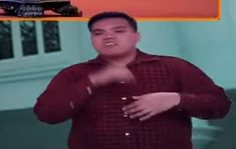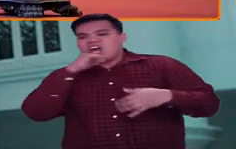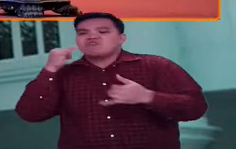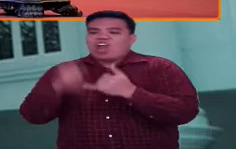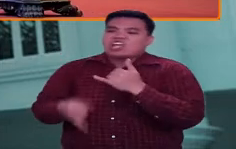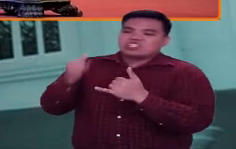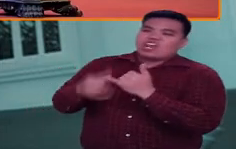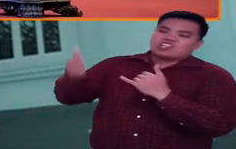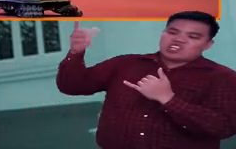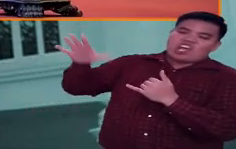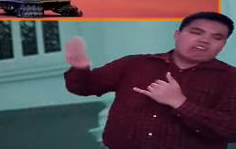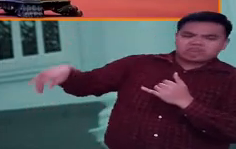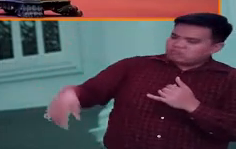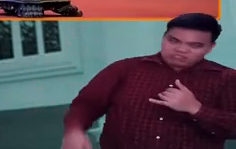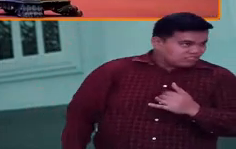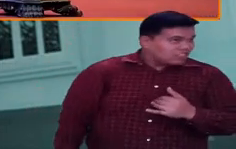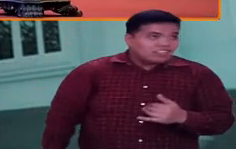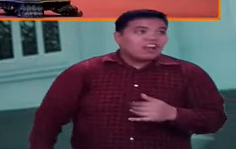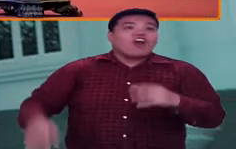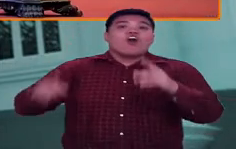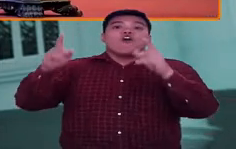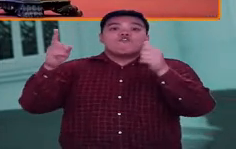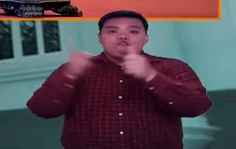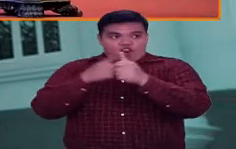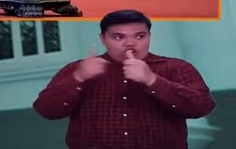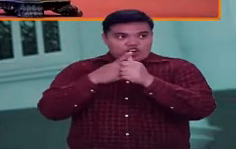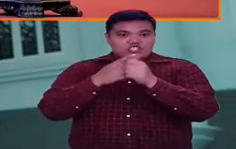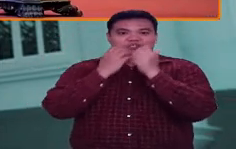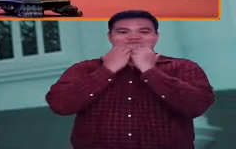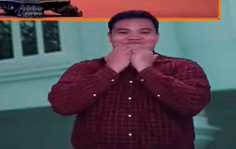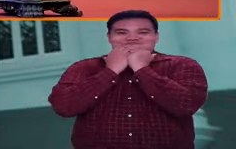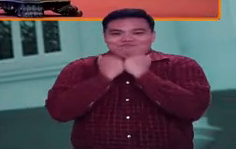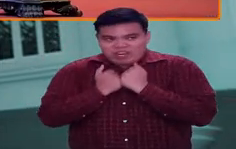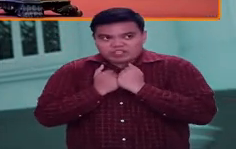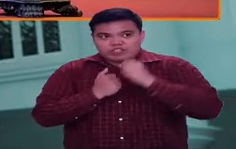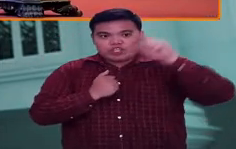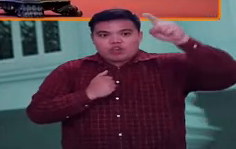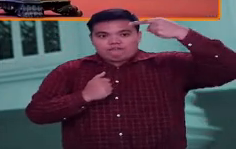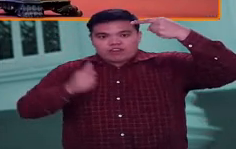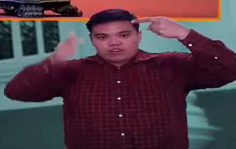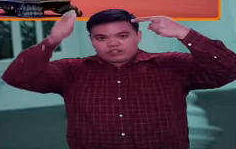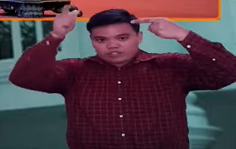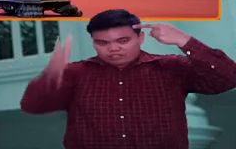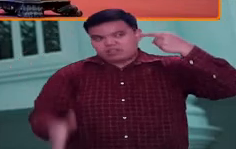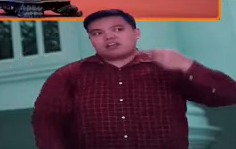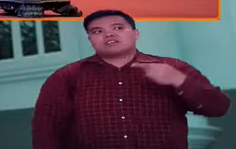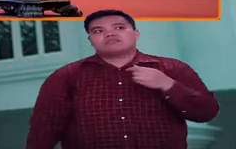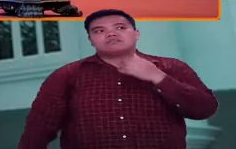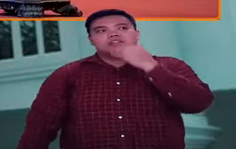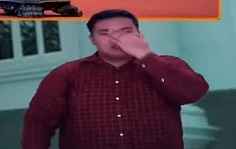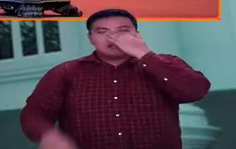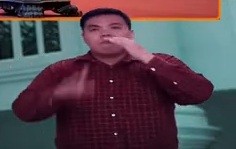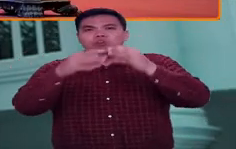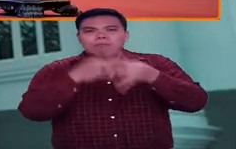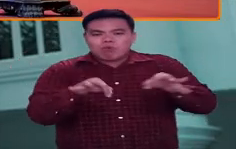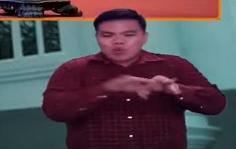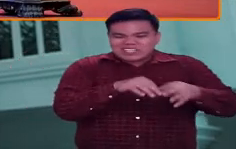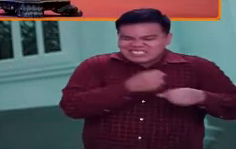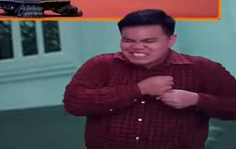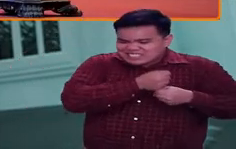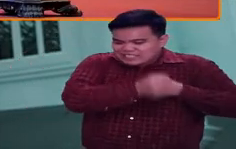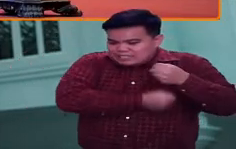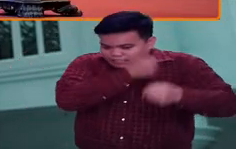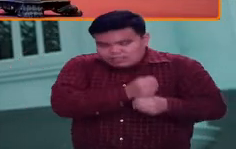obsessed with reaching the unreached, we will make big decisions that will involve